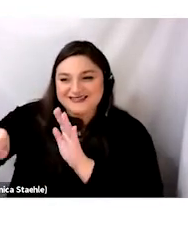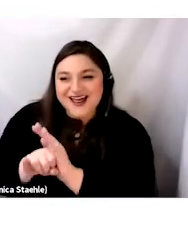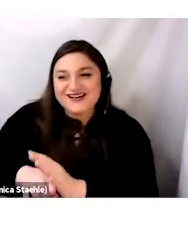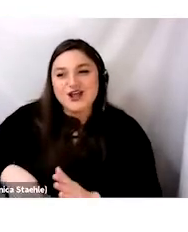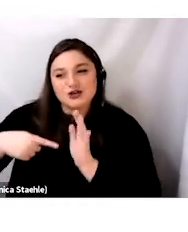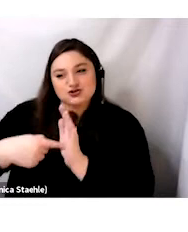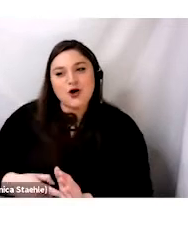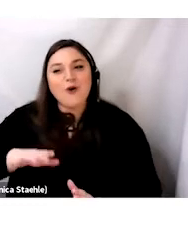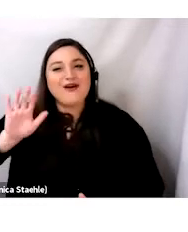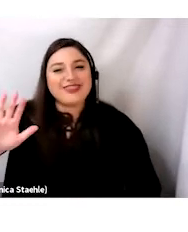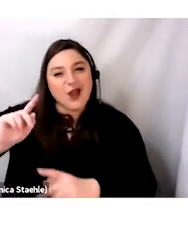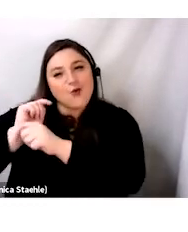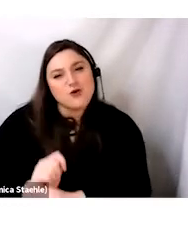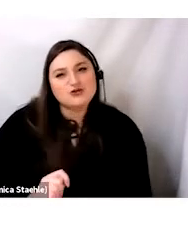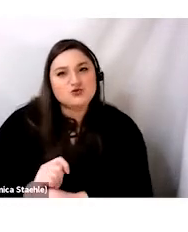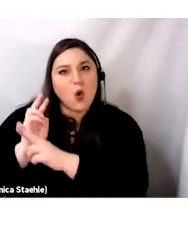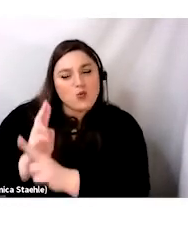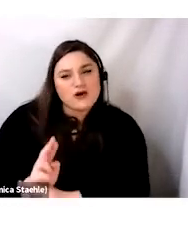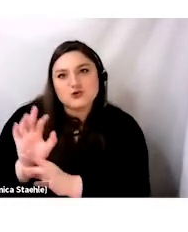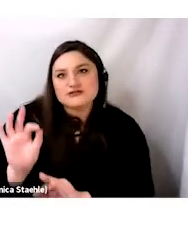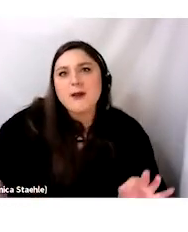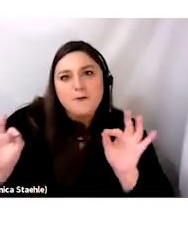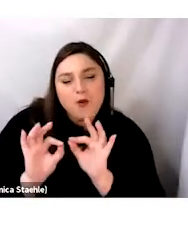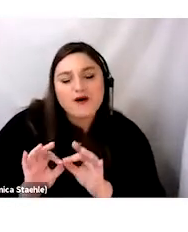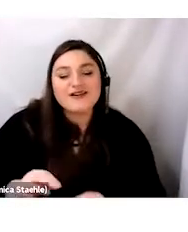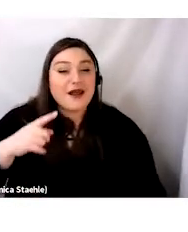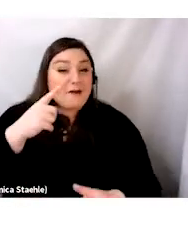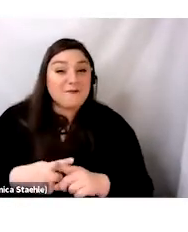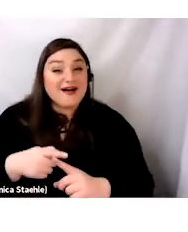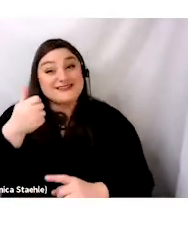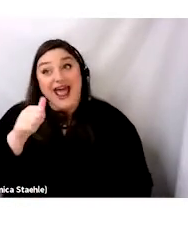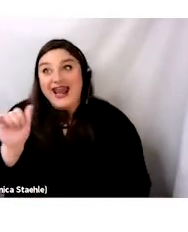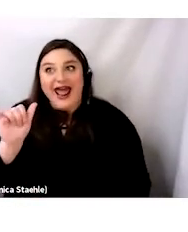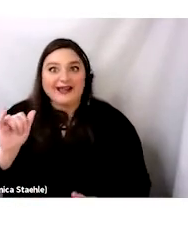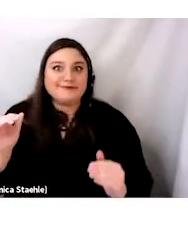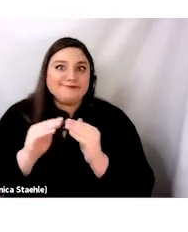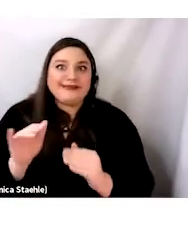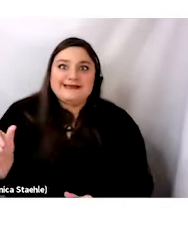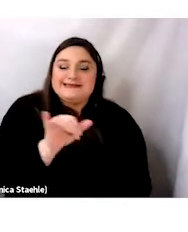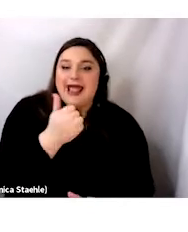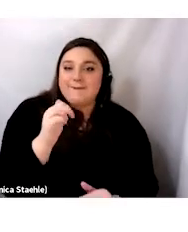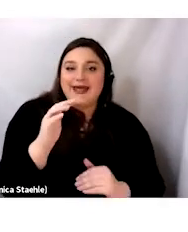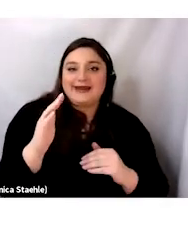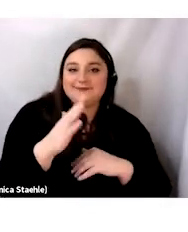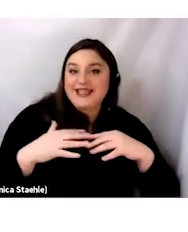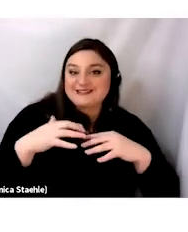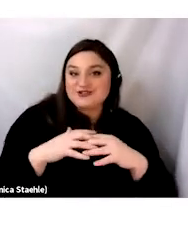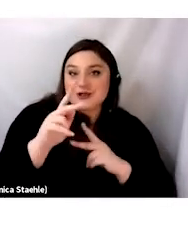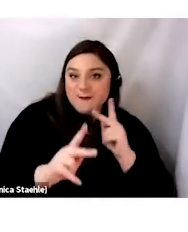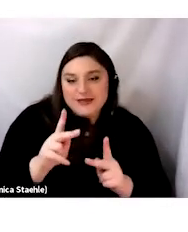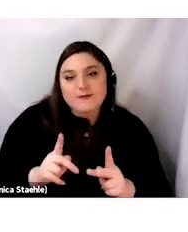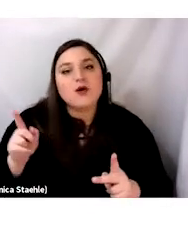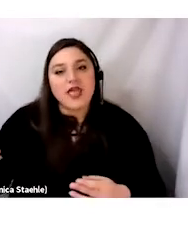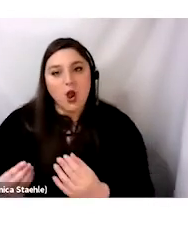practice rituals that are important to them. And like most other indigenous people, it was grown alongside subsistence crops such as yam